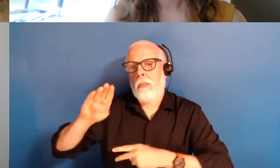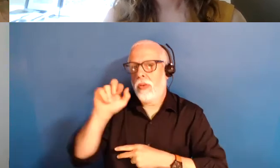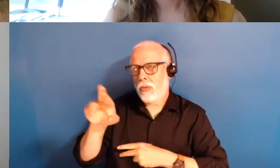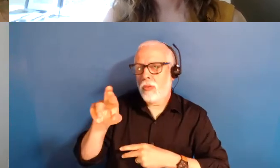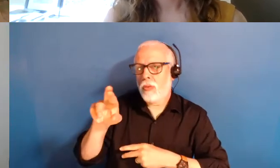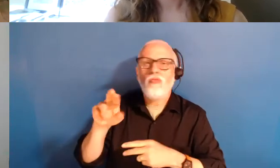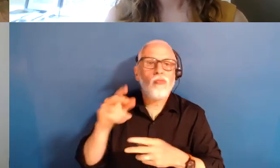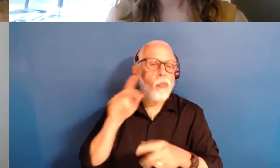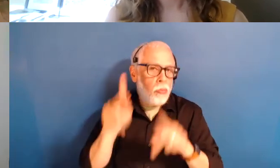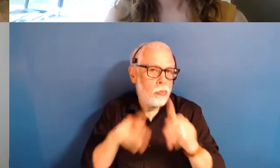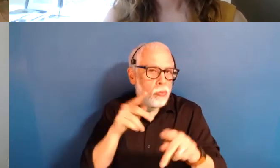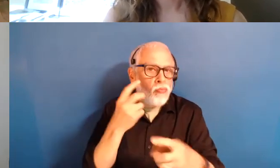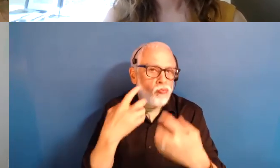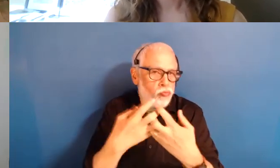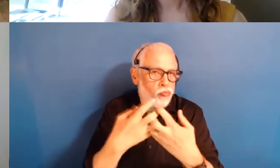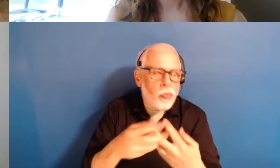eligible.